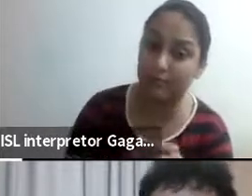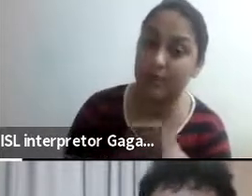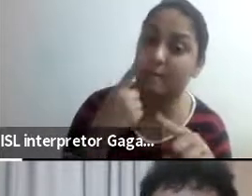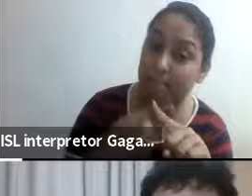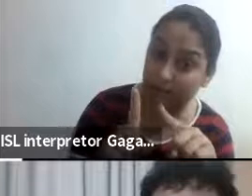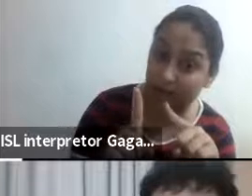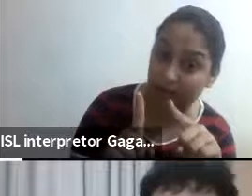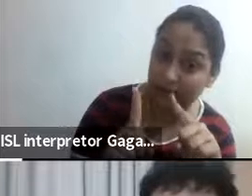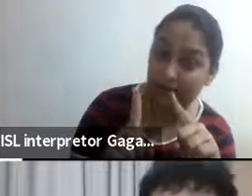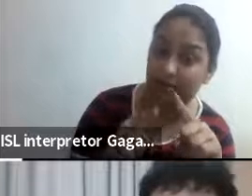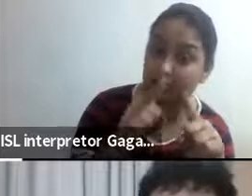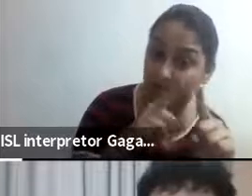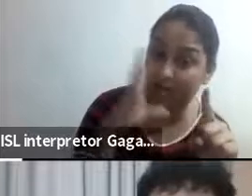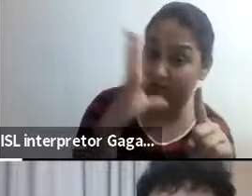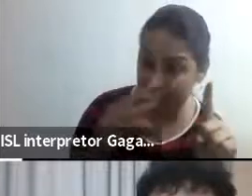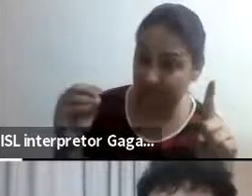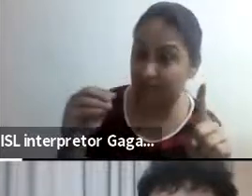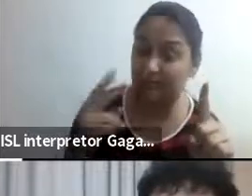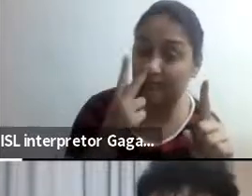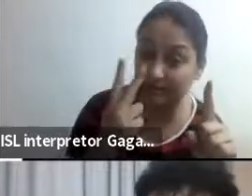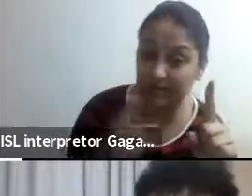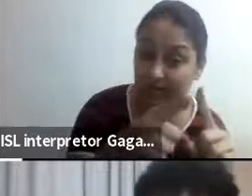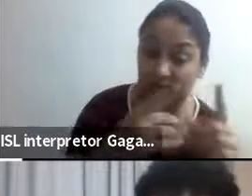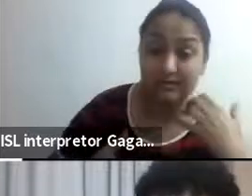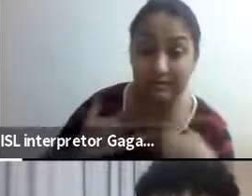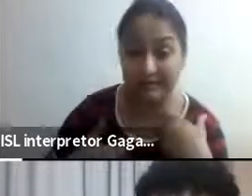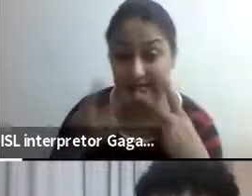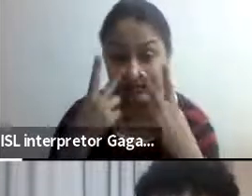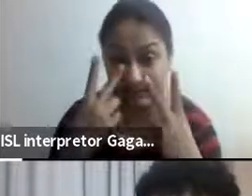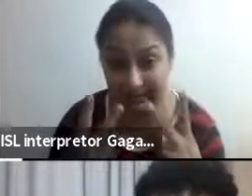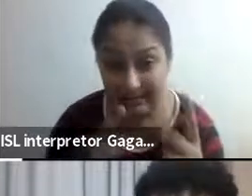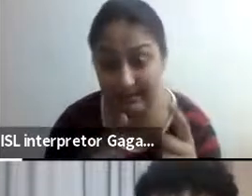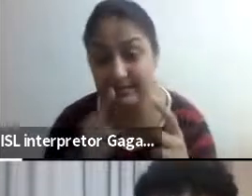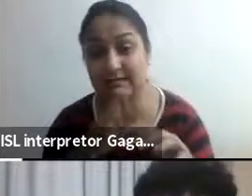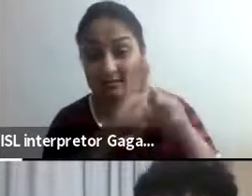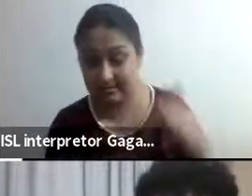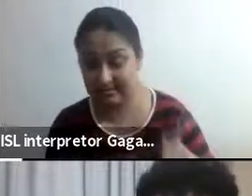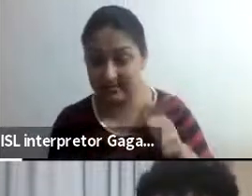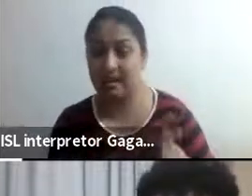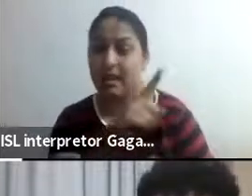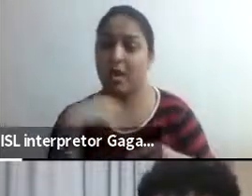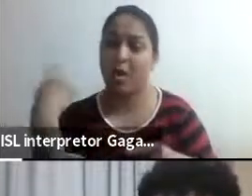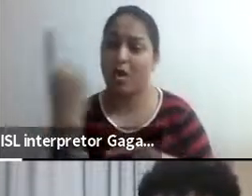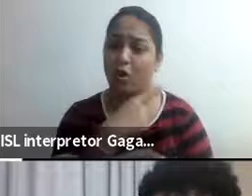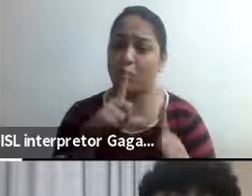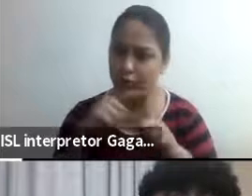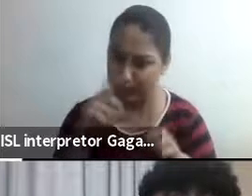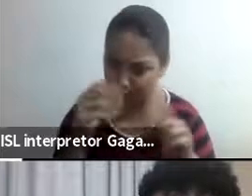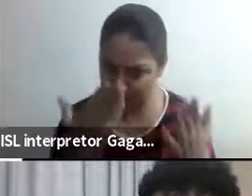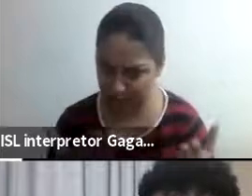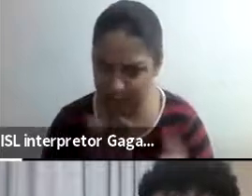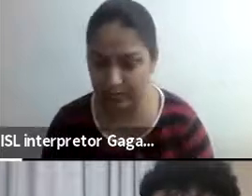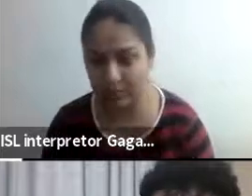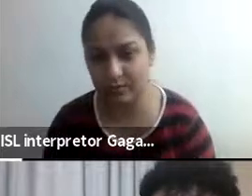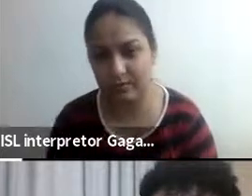But there was also a certain desire to justify colonialism as a practice, and